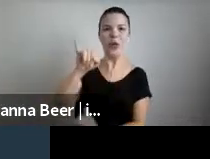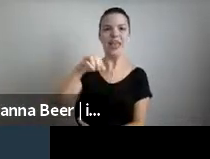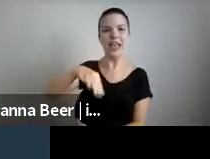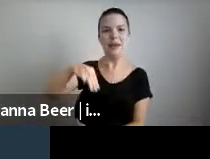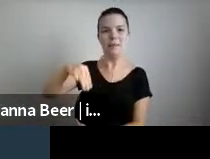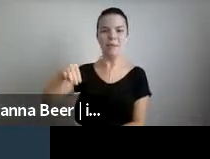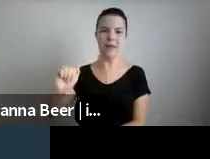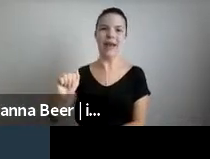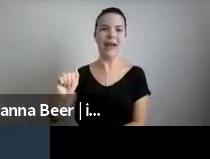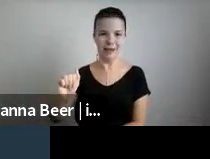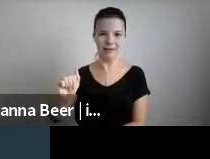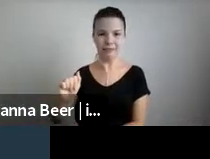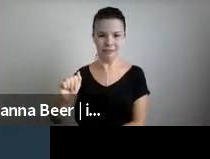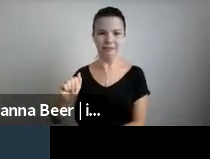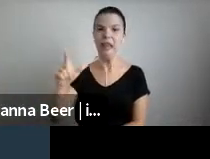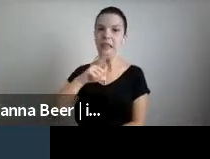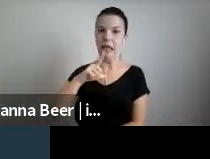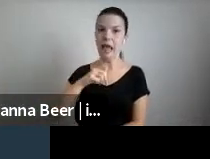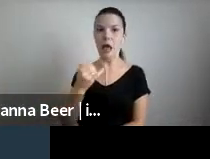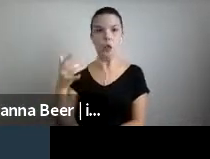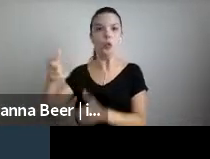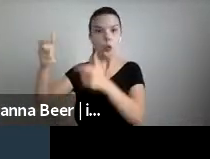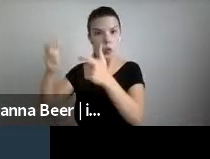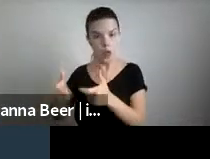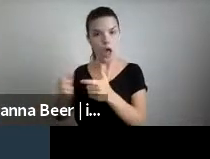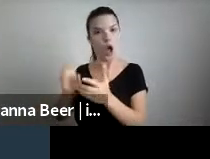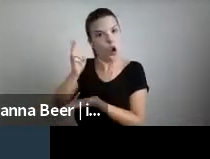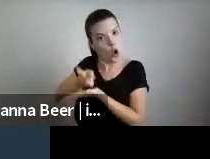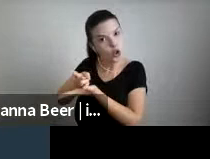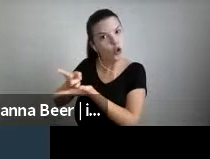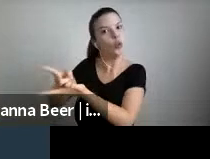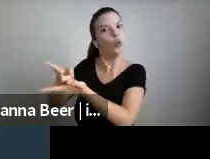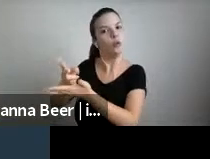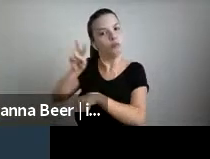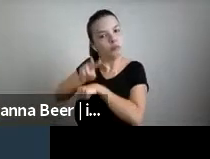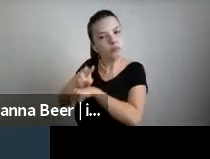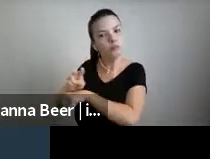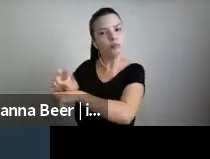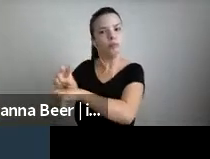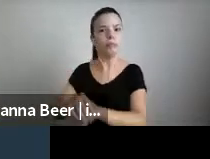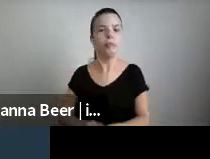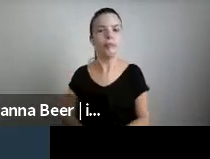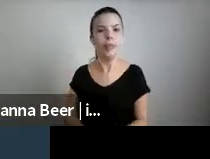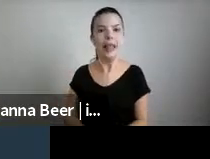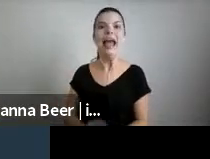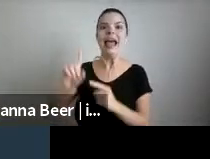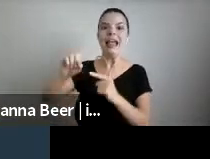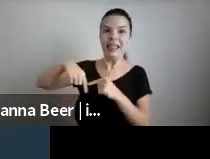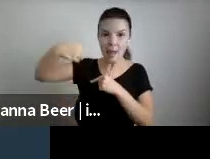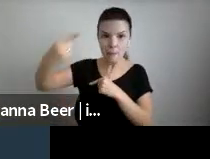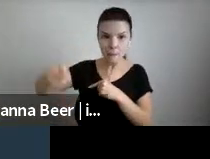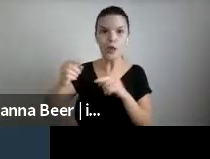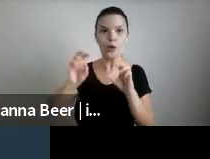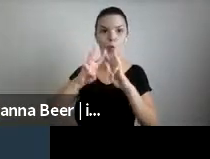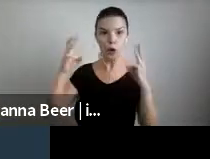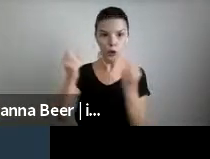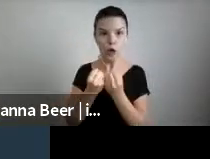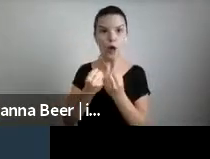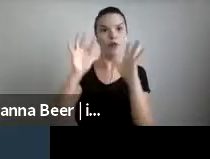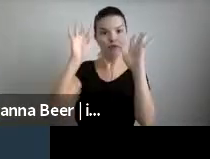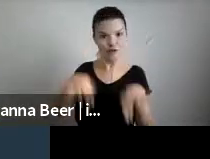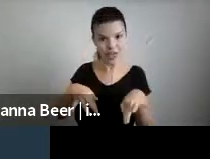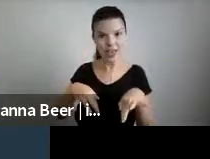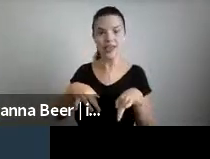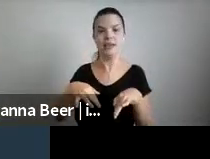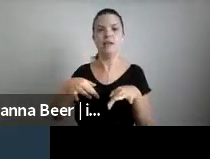and proposed. Some areas just stay as areas of interest, and then this is after the review. You can just get